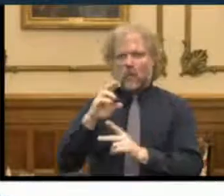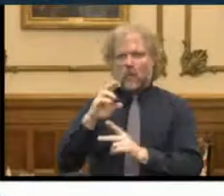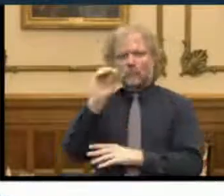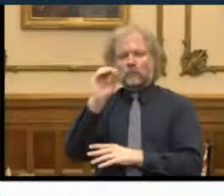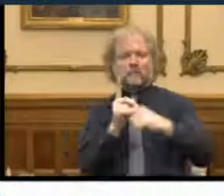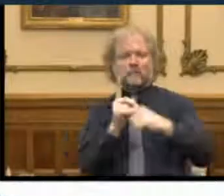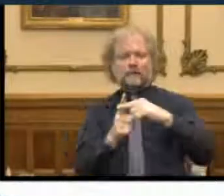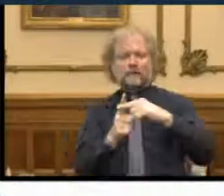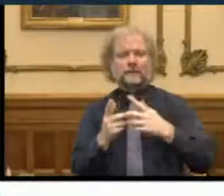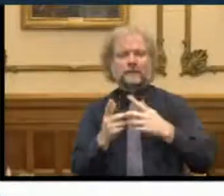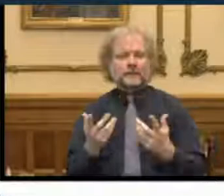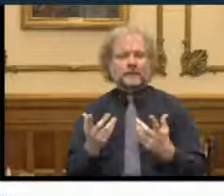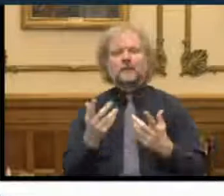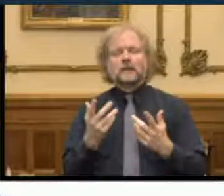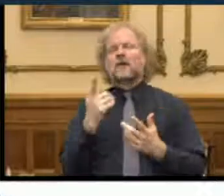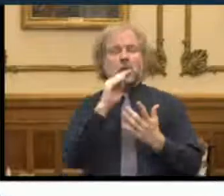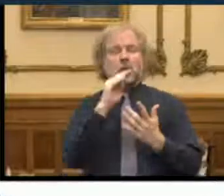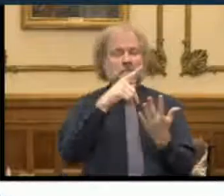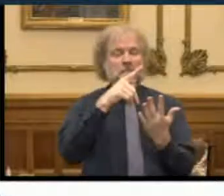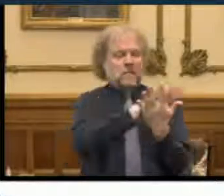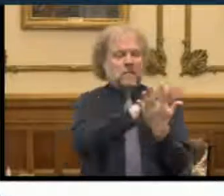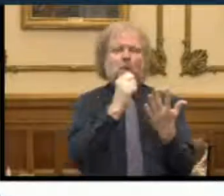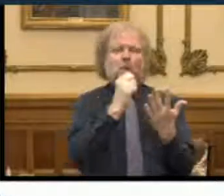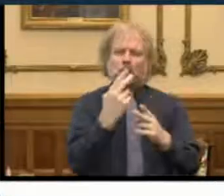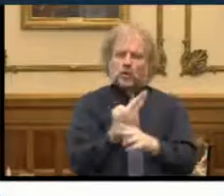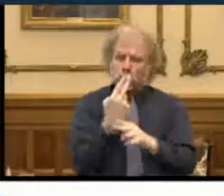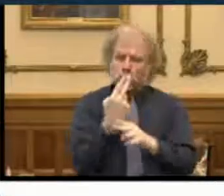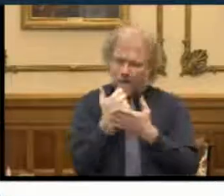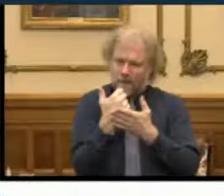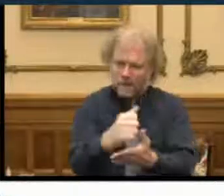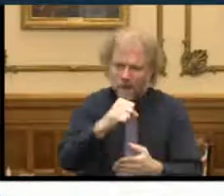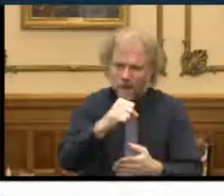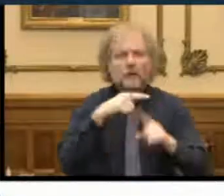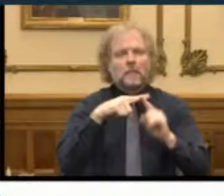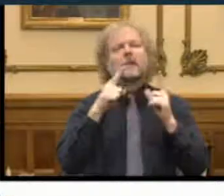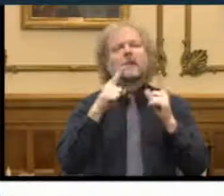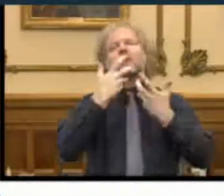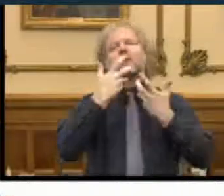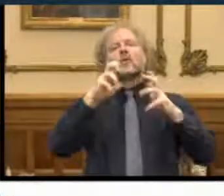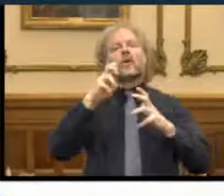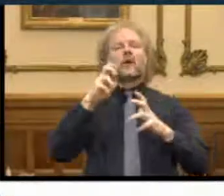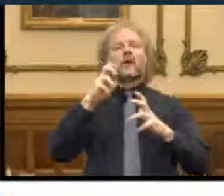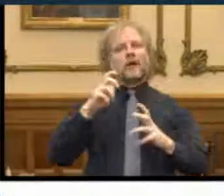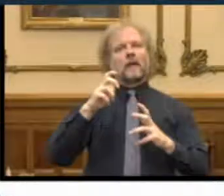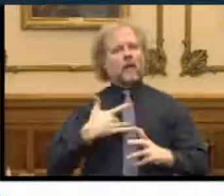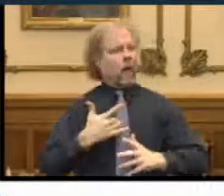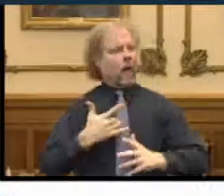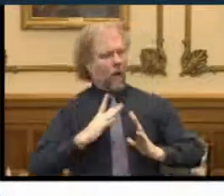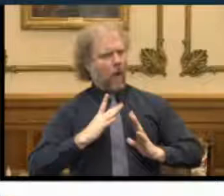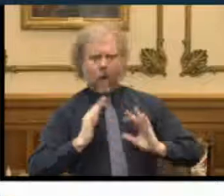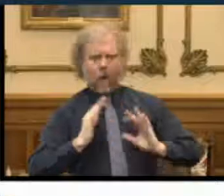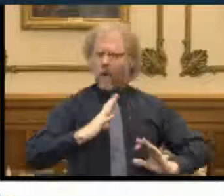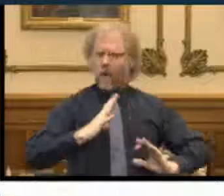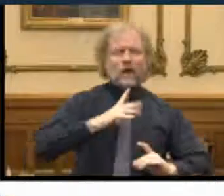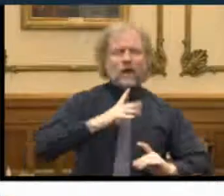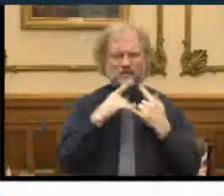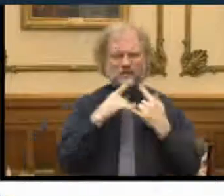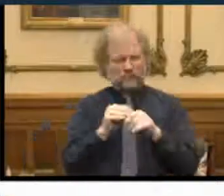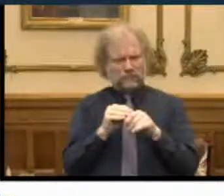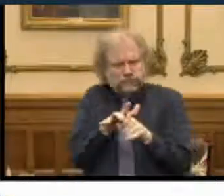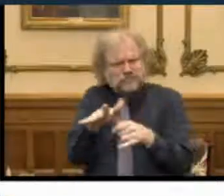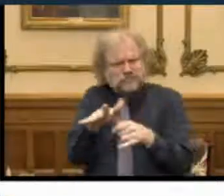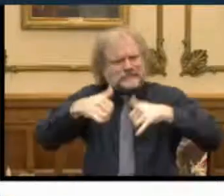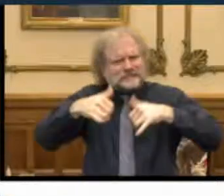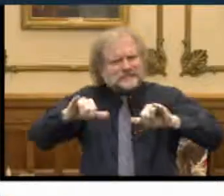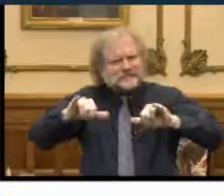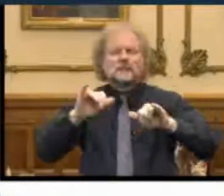positivity. We want these maps to be useful tools, but do not want them to give people a false sense of security when COVID is still very active in their